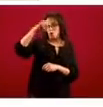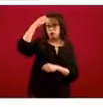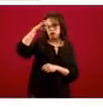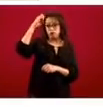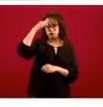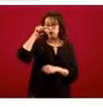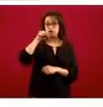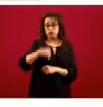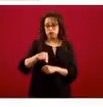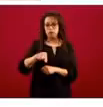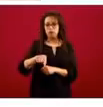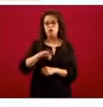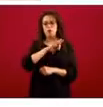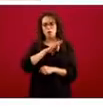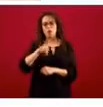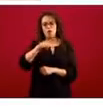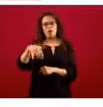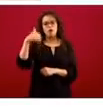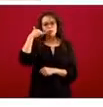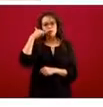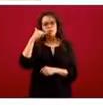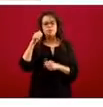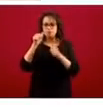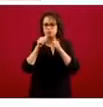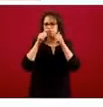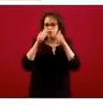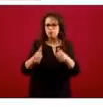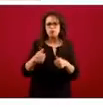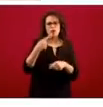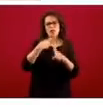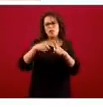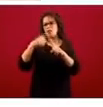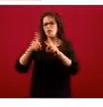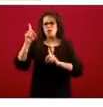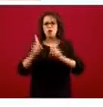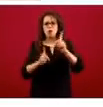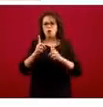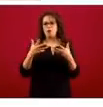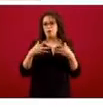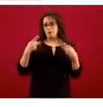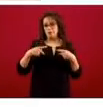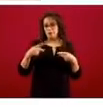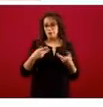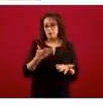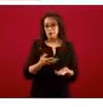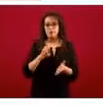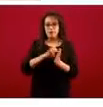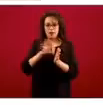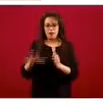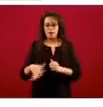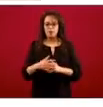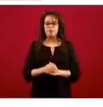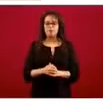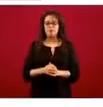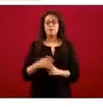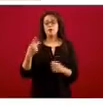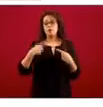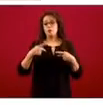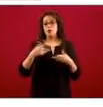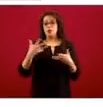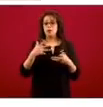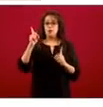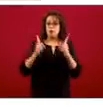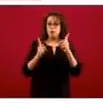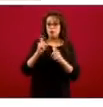When you call this line, you will receive specialized attention by a qualified